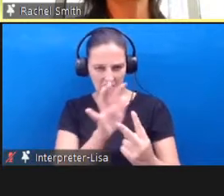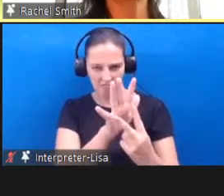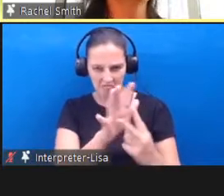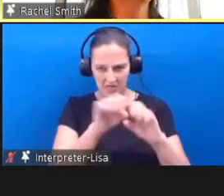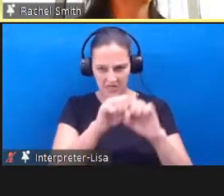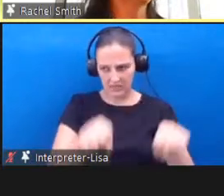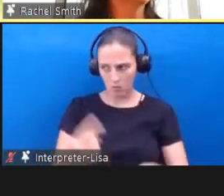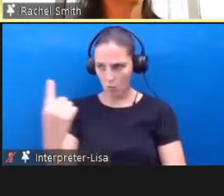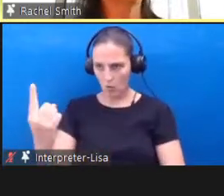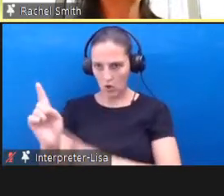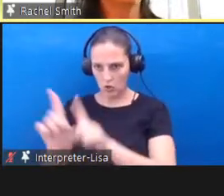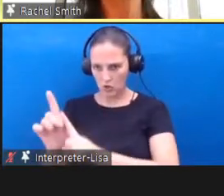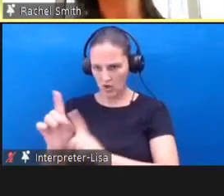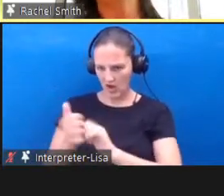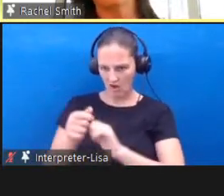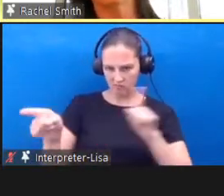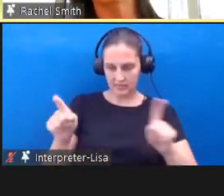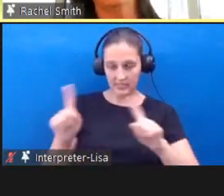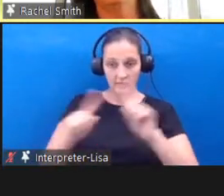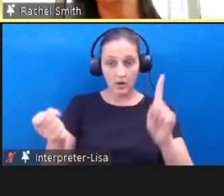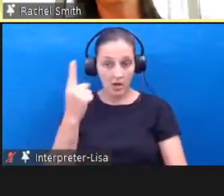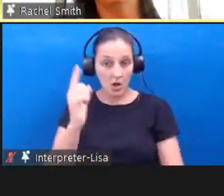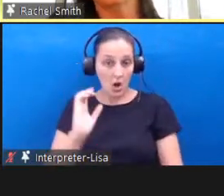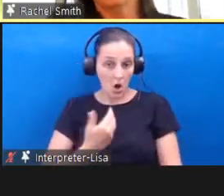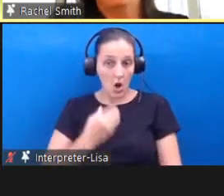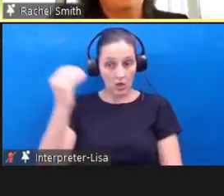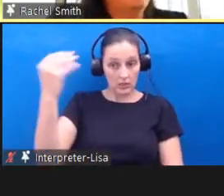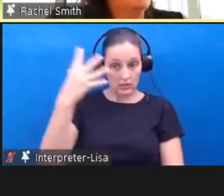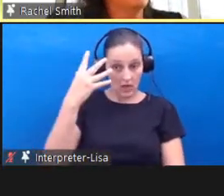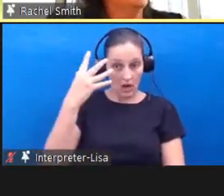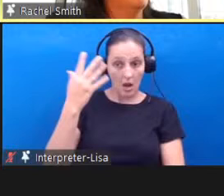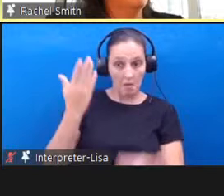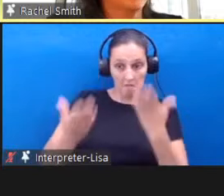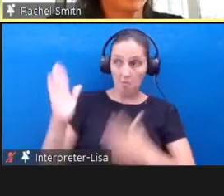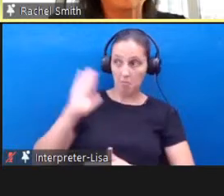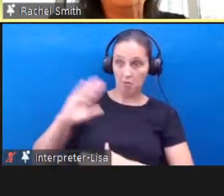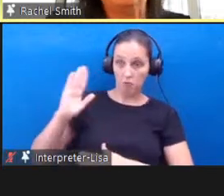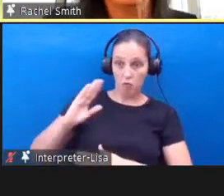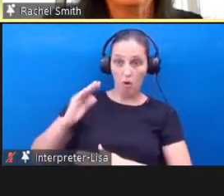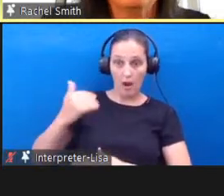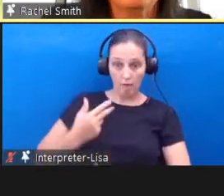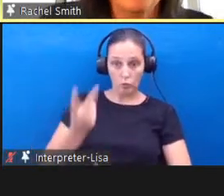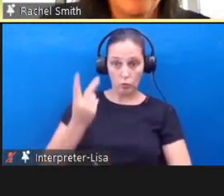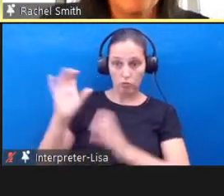stars. And it turns out our sun probably formed with a companion, but we're learning, we don't really know for sure.